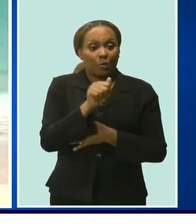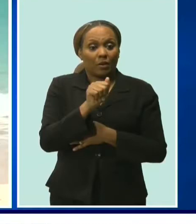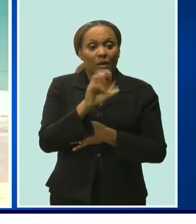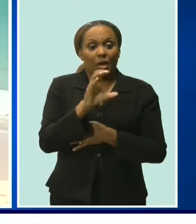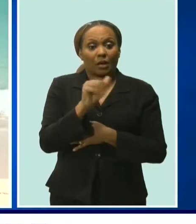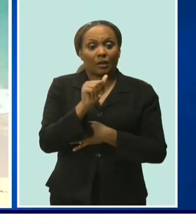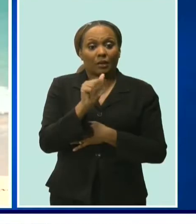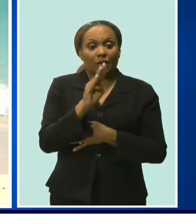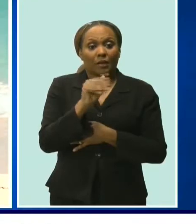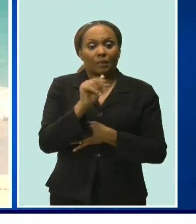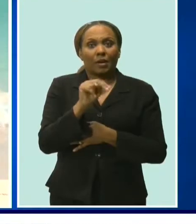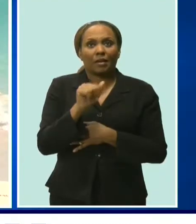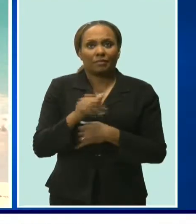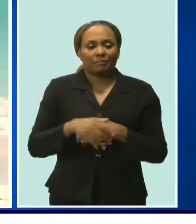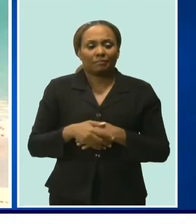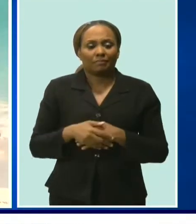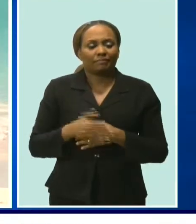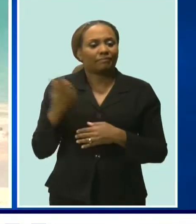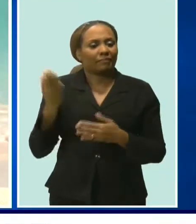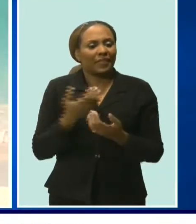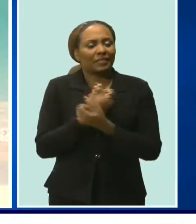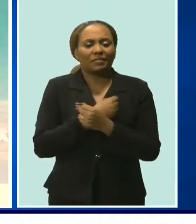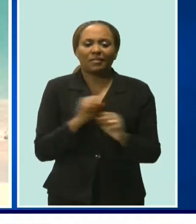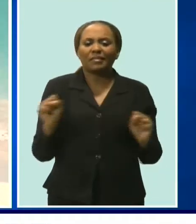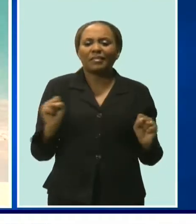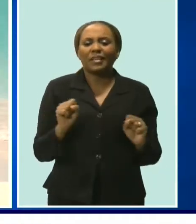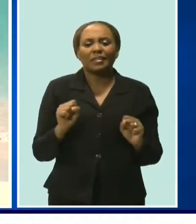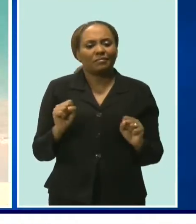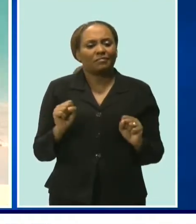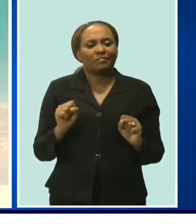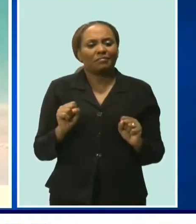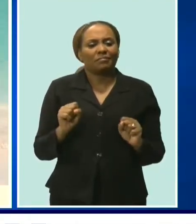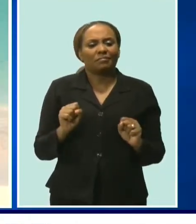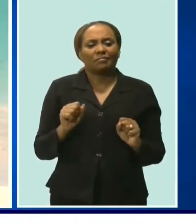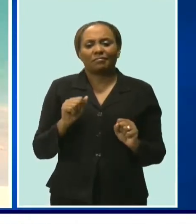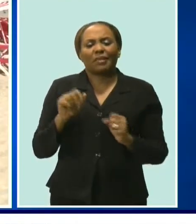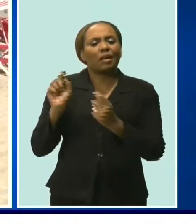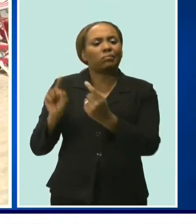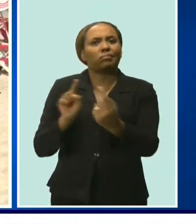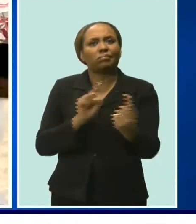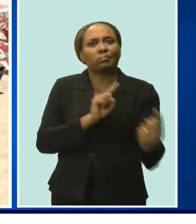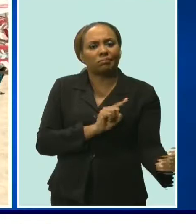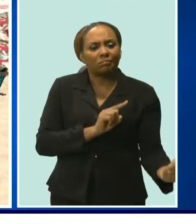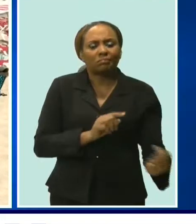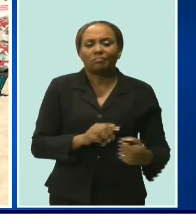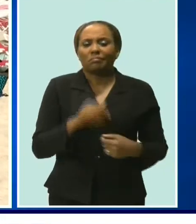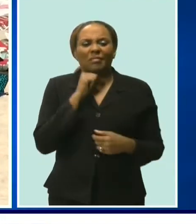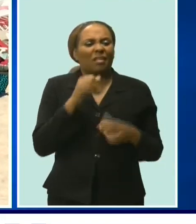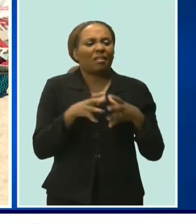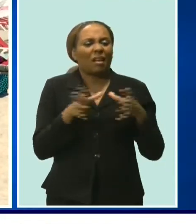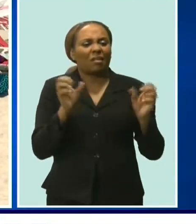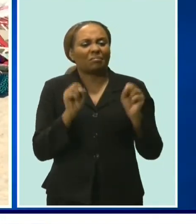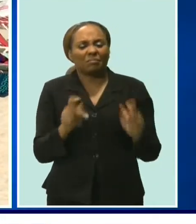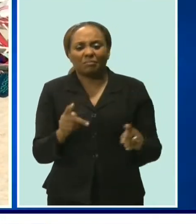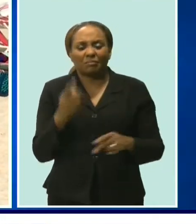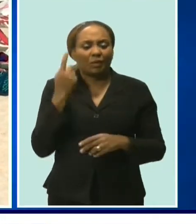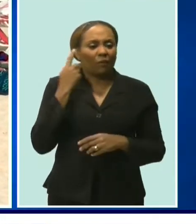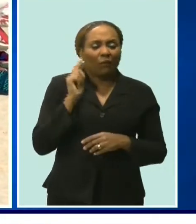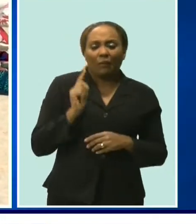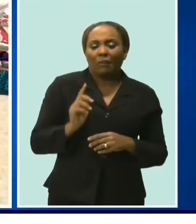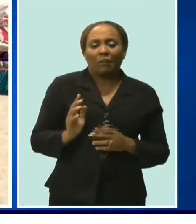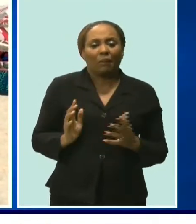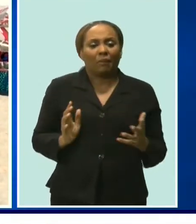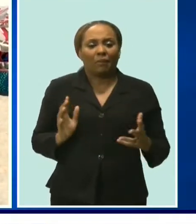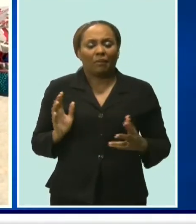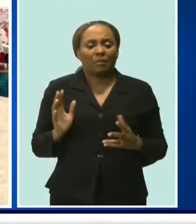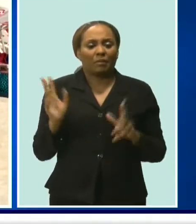fairly safe. You can have the social distancing, not many opportunities for